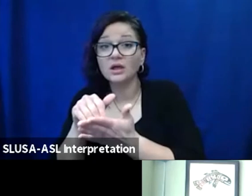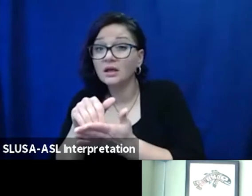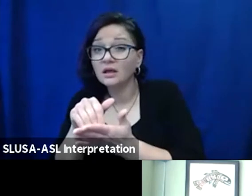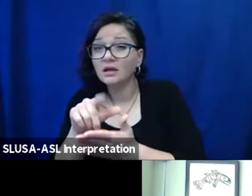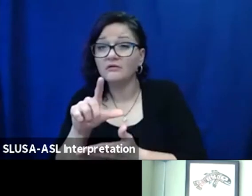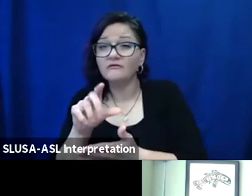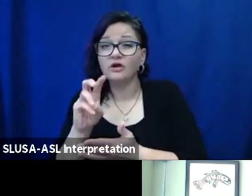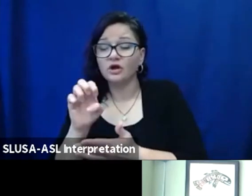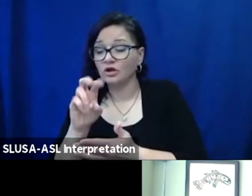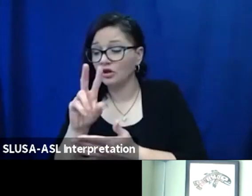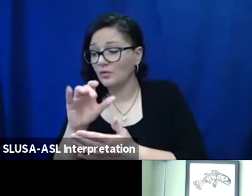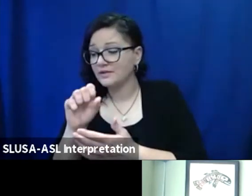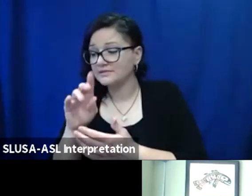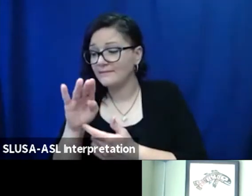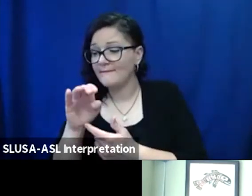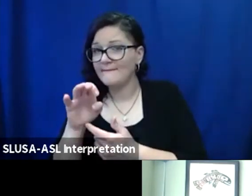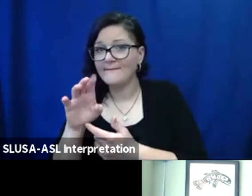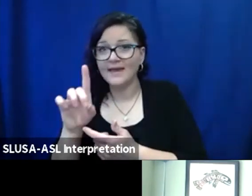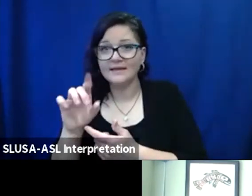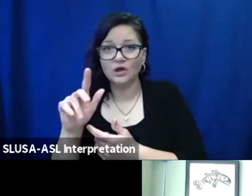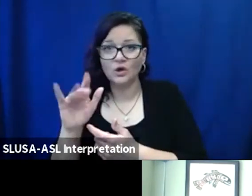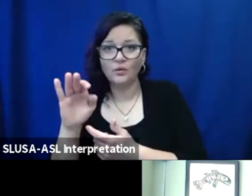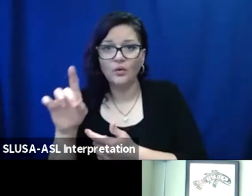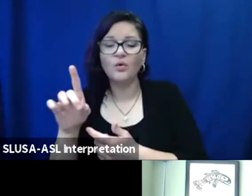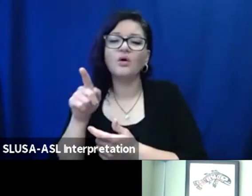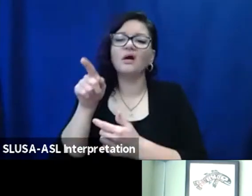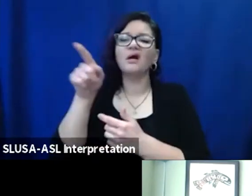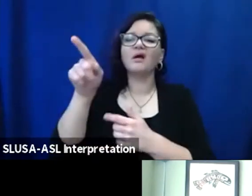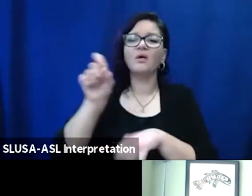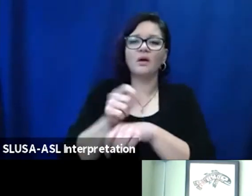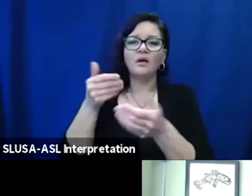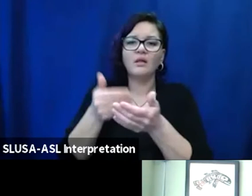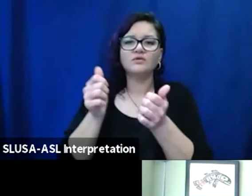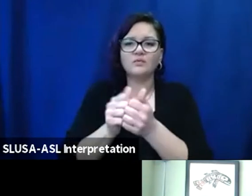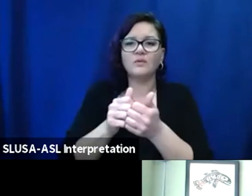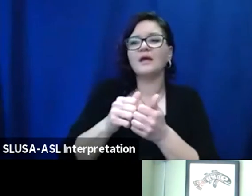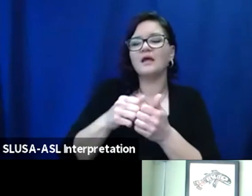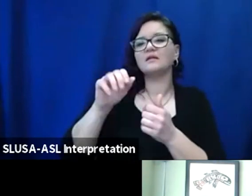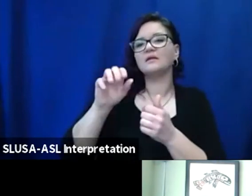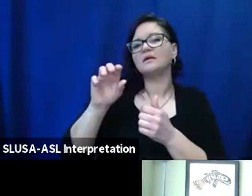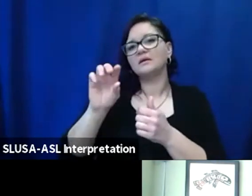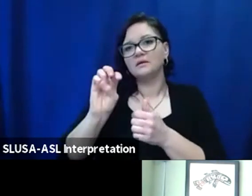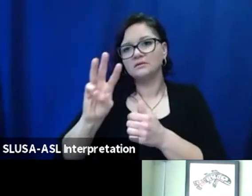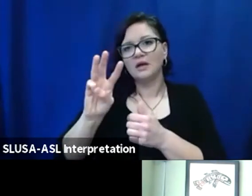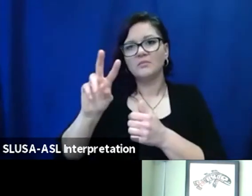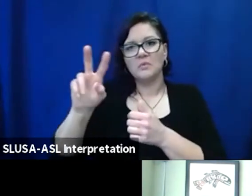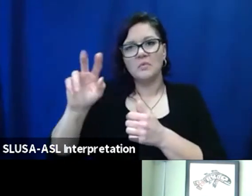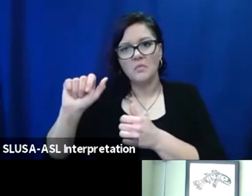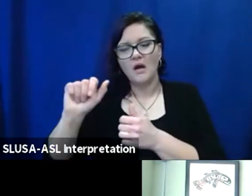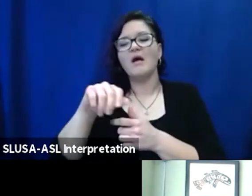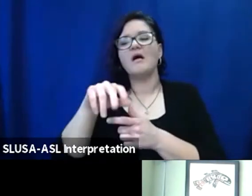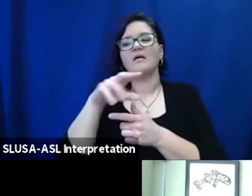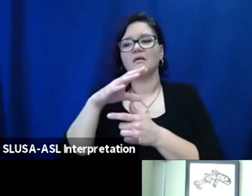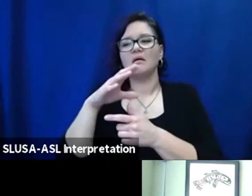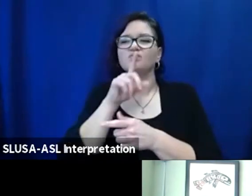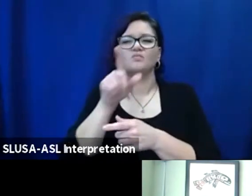McCord. Brenda is working closely with the staff at WDVA and with ArtsWA to solidify a mentorship program that